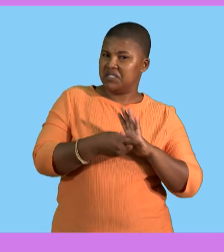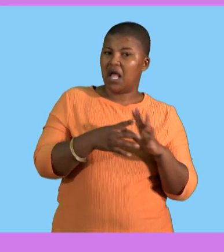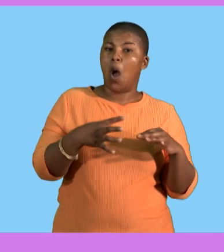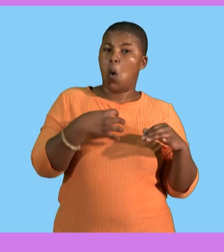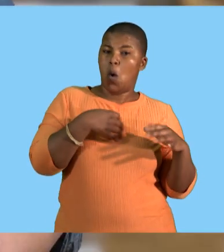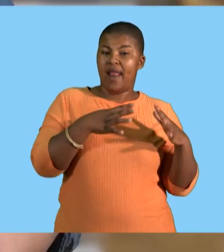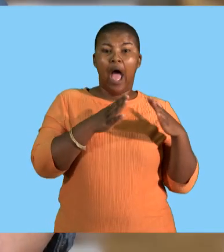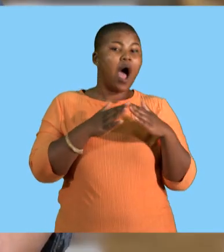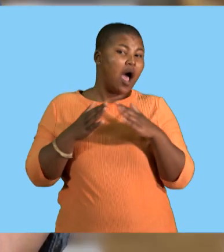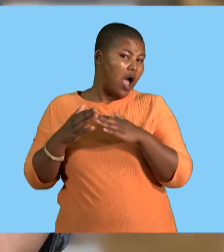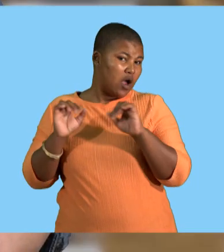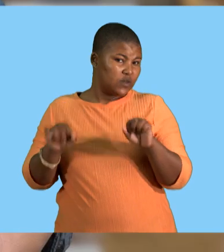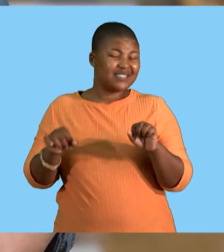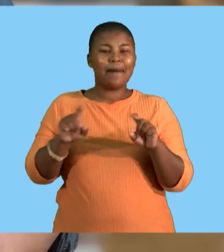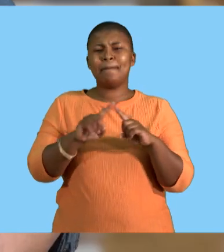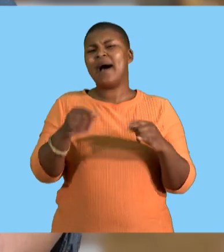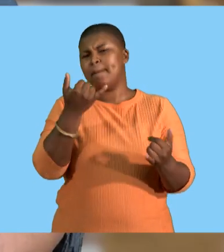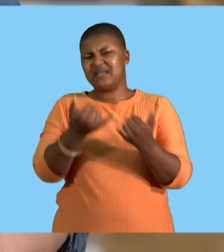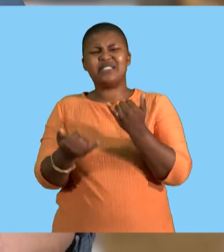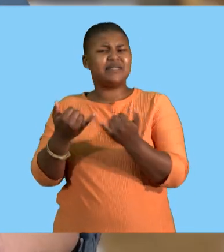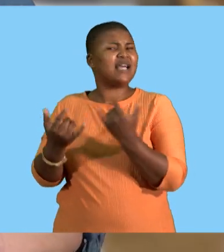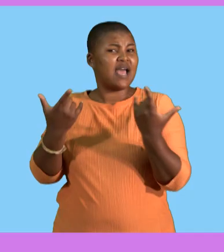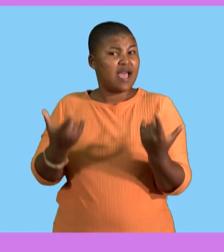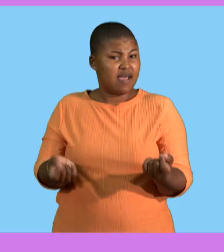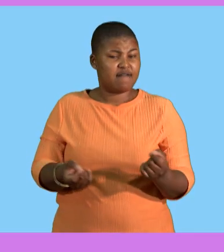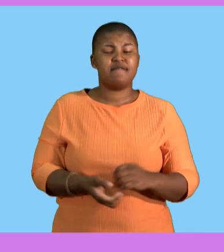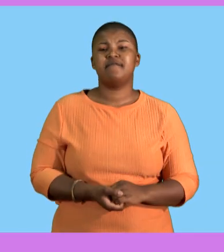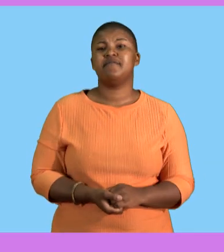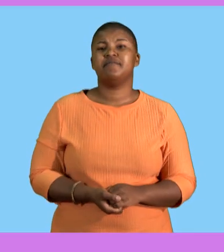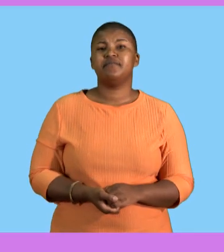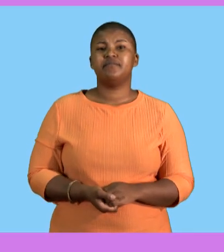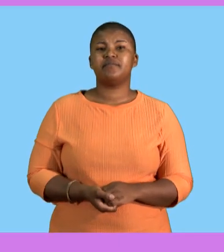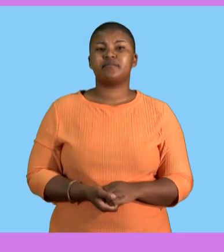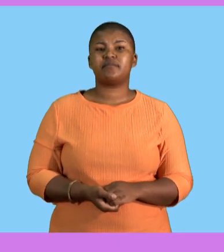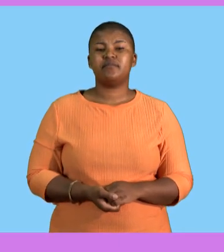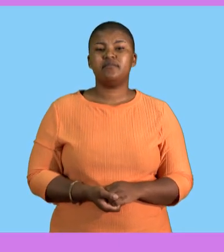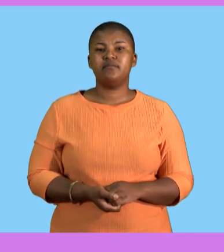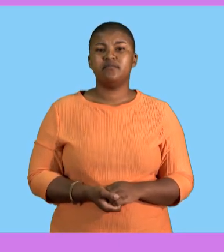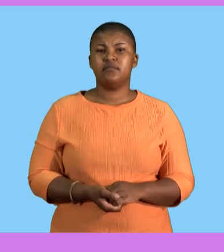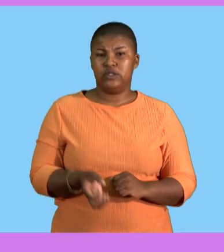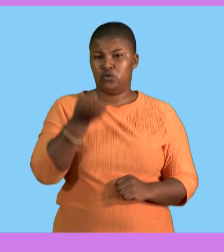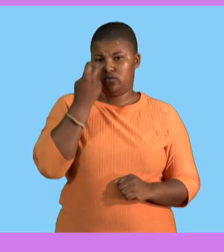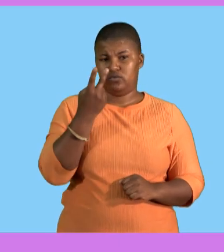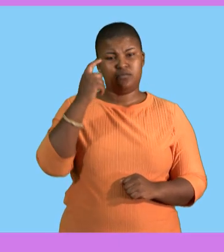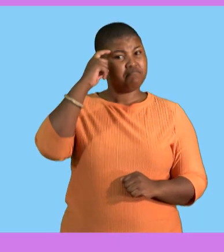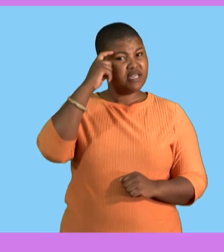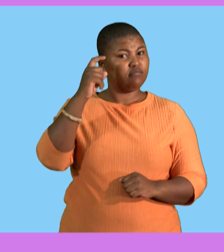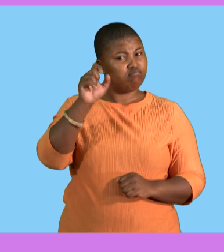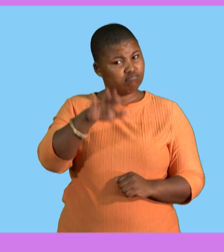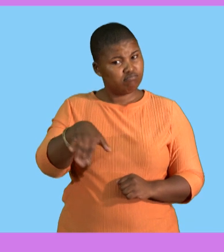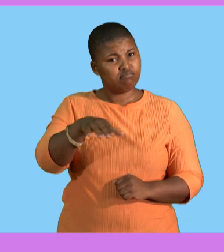some mistakes. Let's go and look at the floor plan. So we can see it's a 2-bedroom